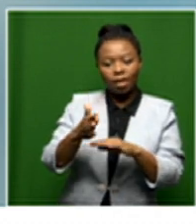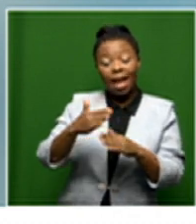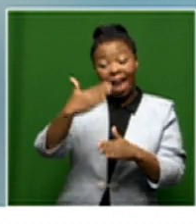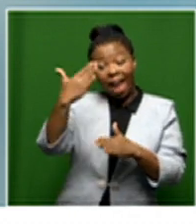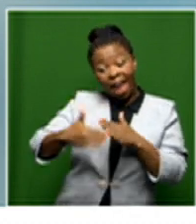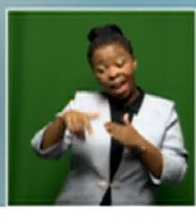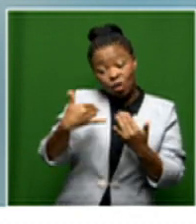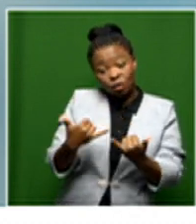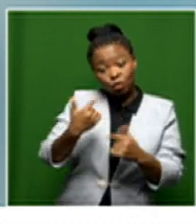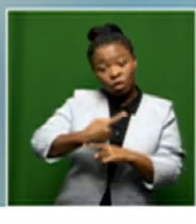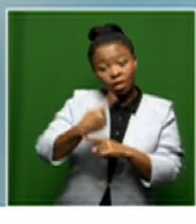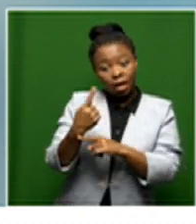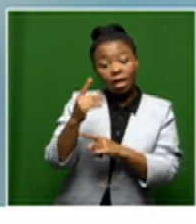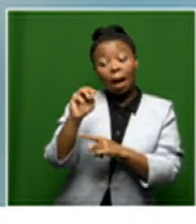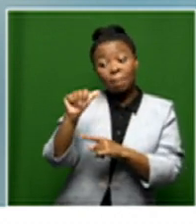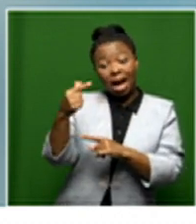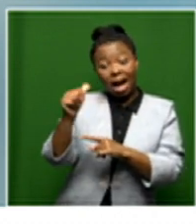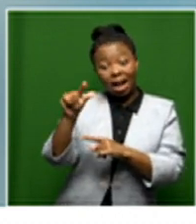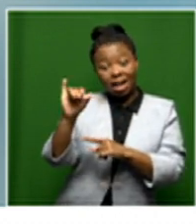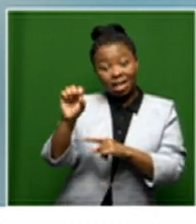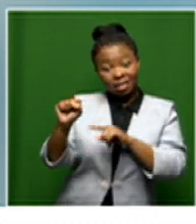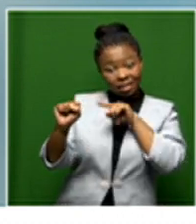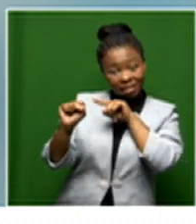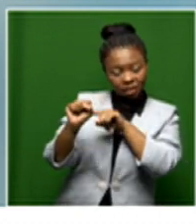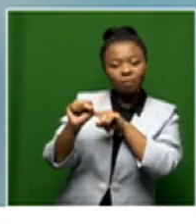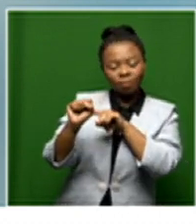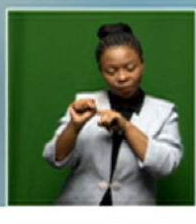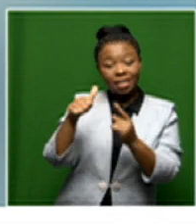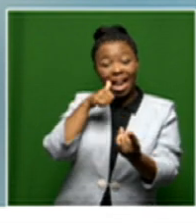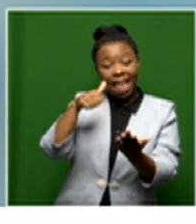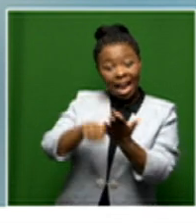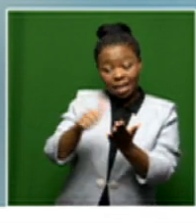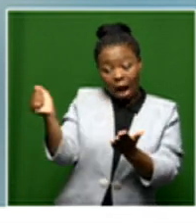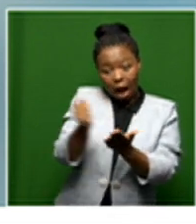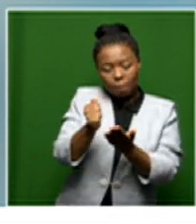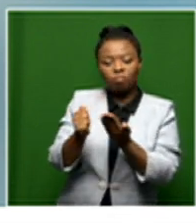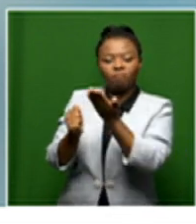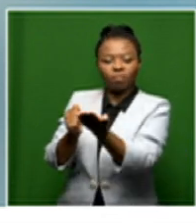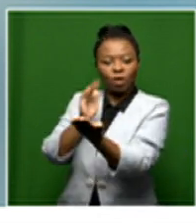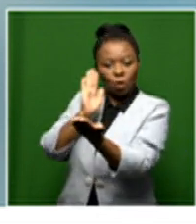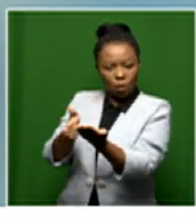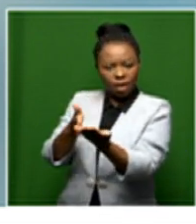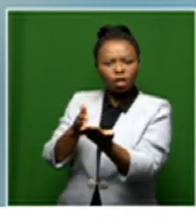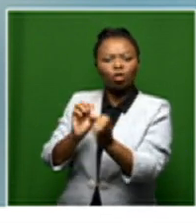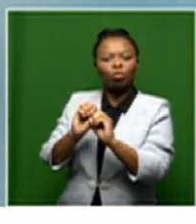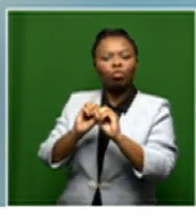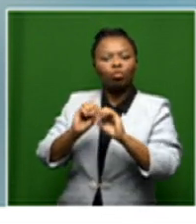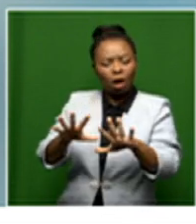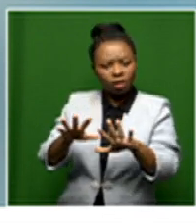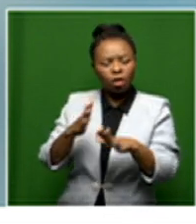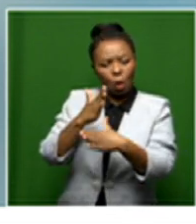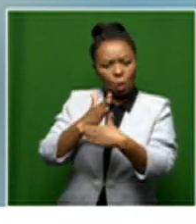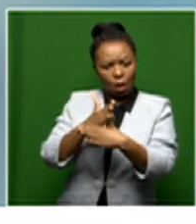today, Magalis would have been issued with the appointment letter for it to assume work on